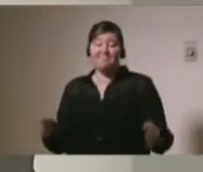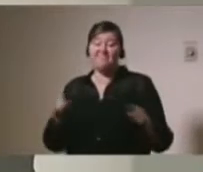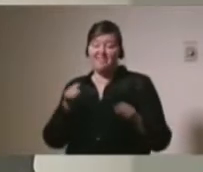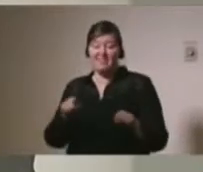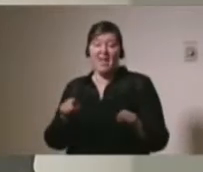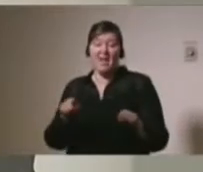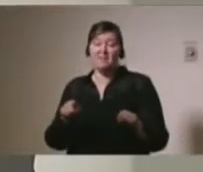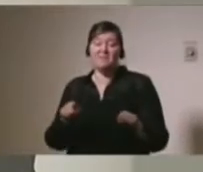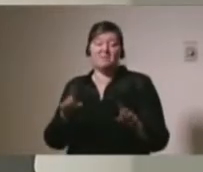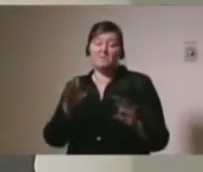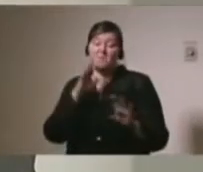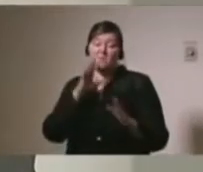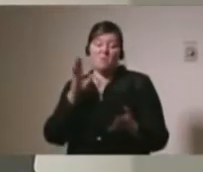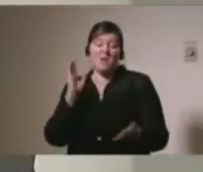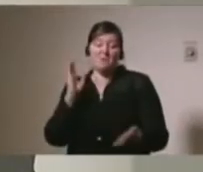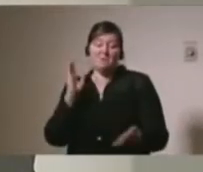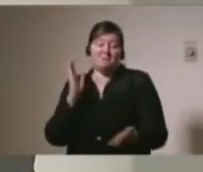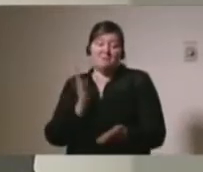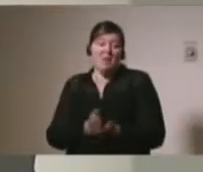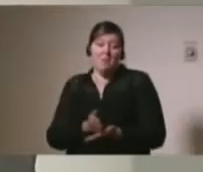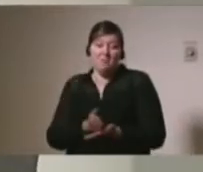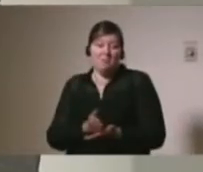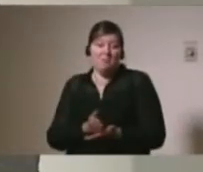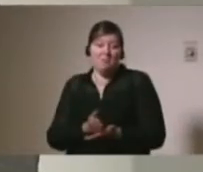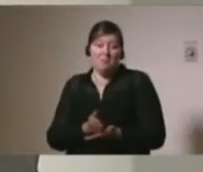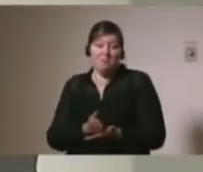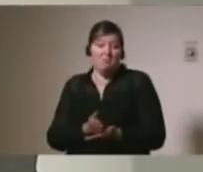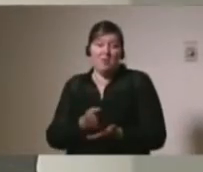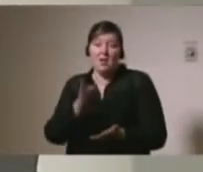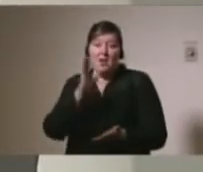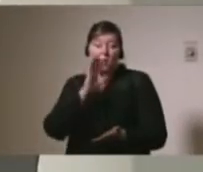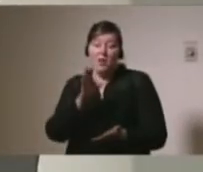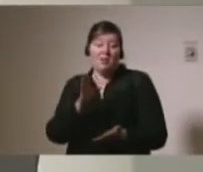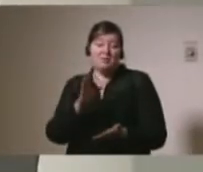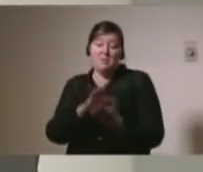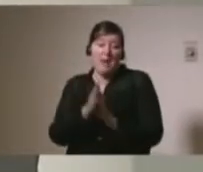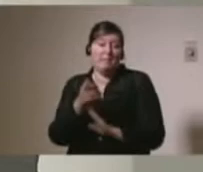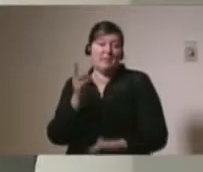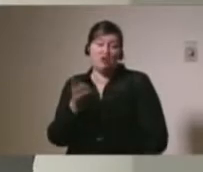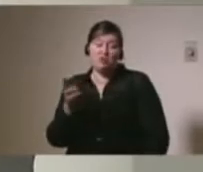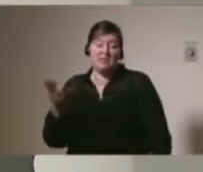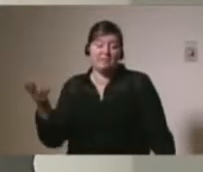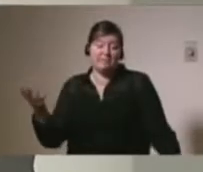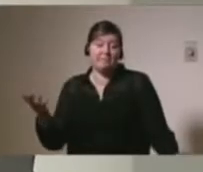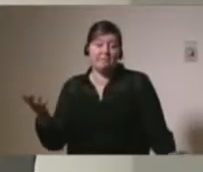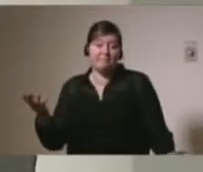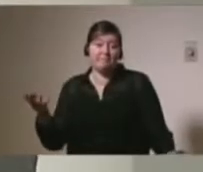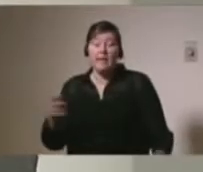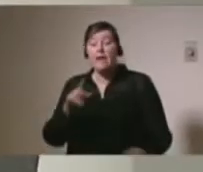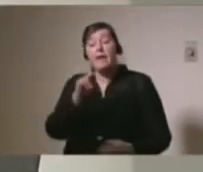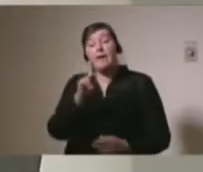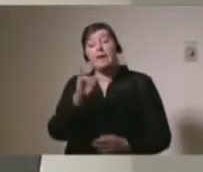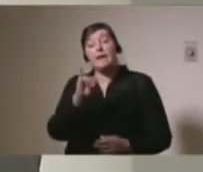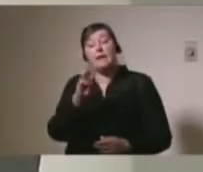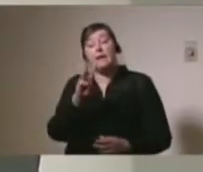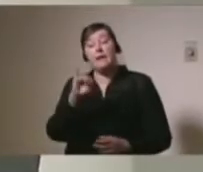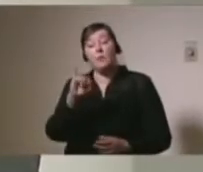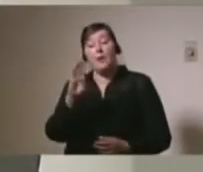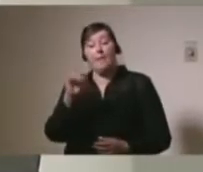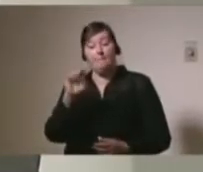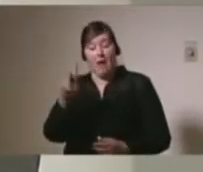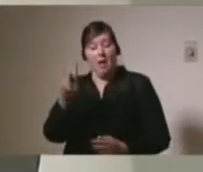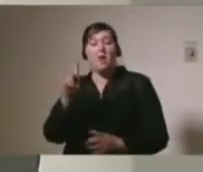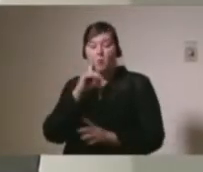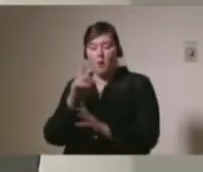will be resigned to pictures in our social and economic history. The Kiwibank float will continue to